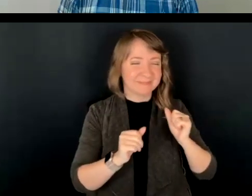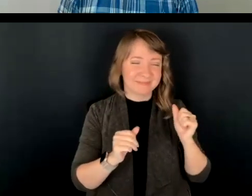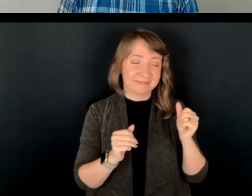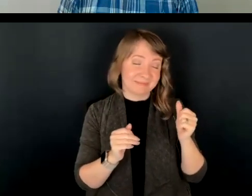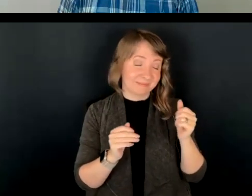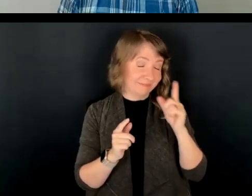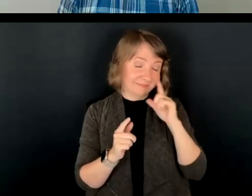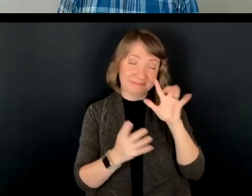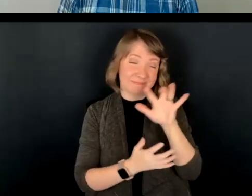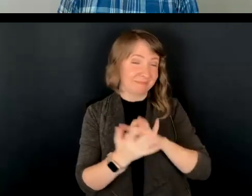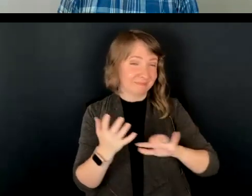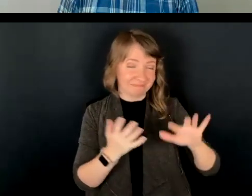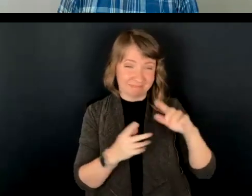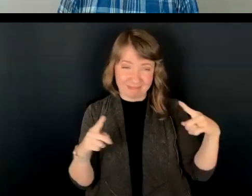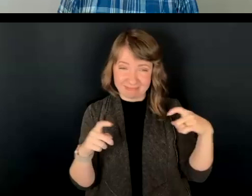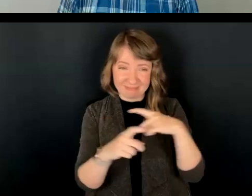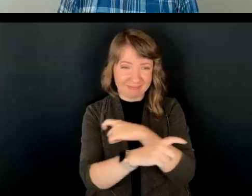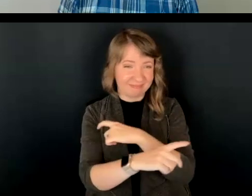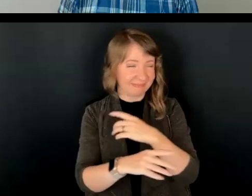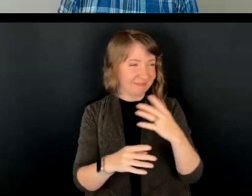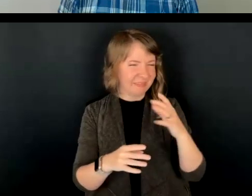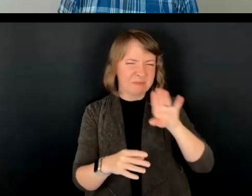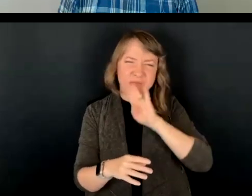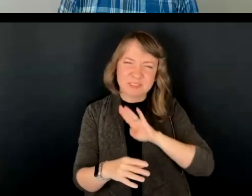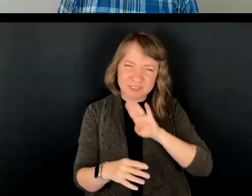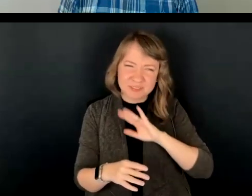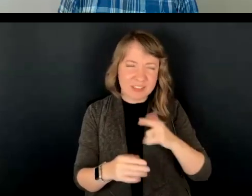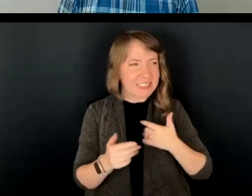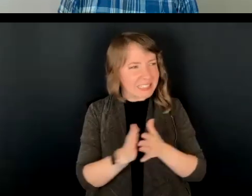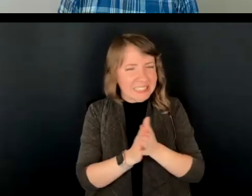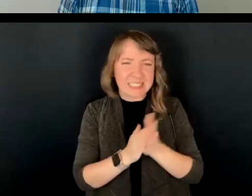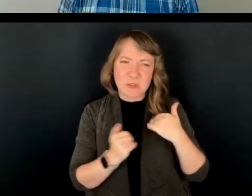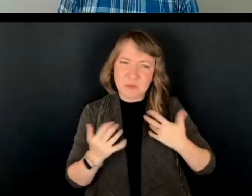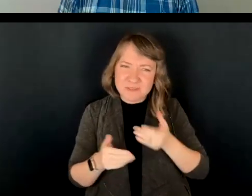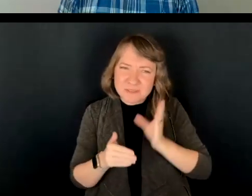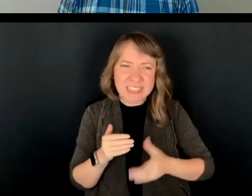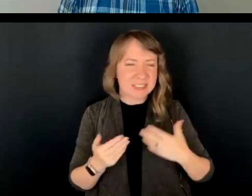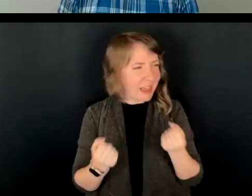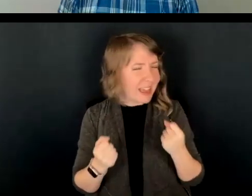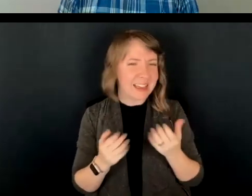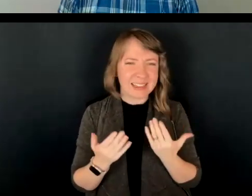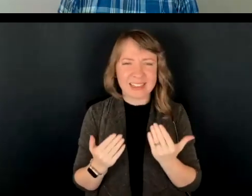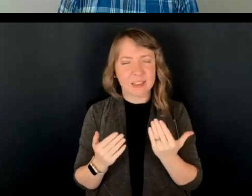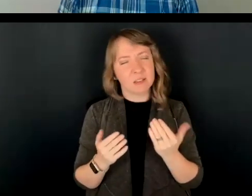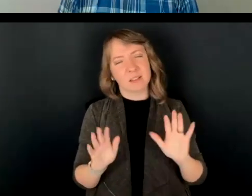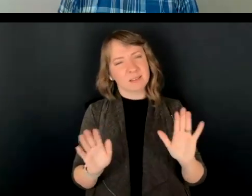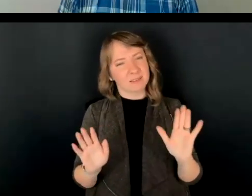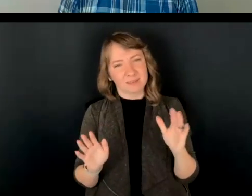confusing and really kind of frustrating when you want to get something done, like, hey, we got to get there. Don't put yourself in that